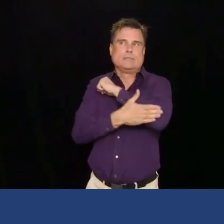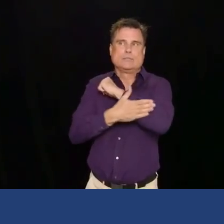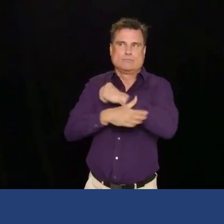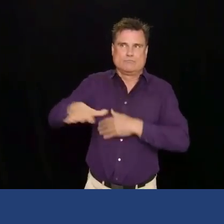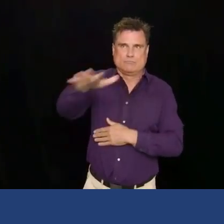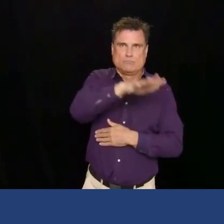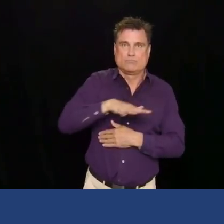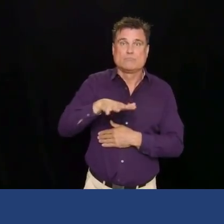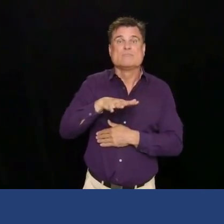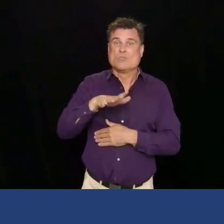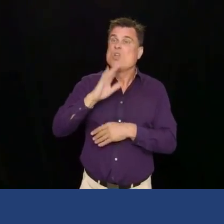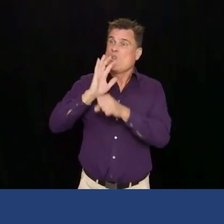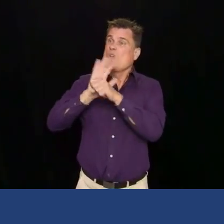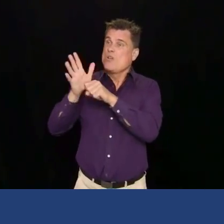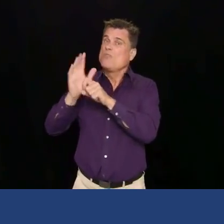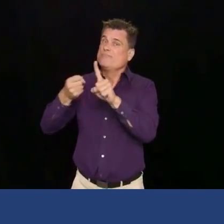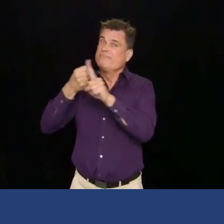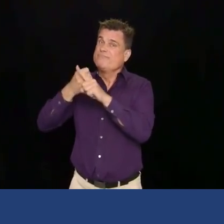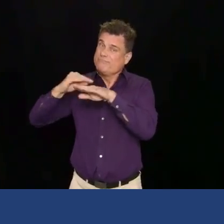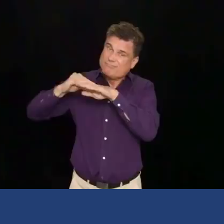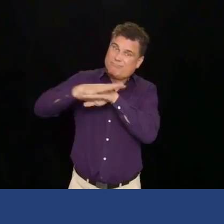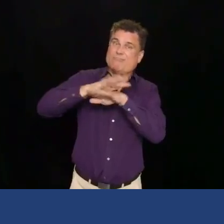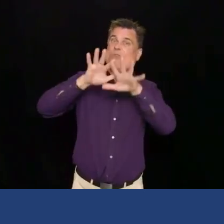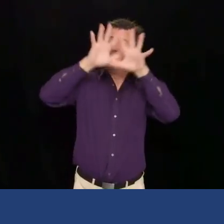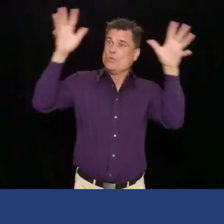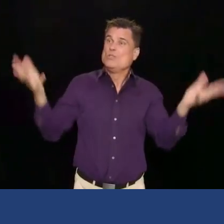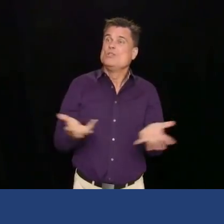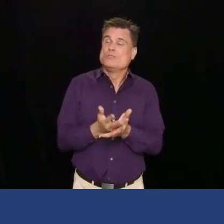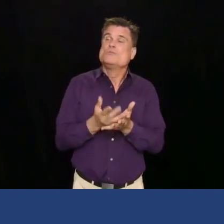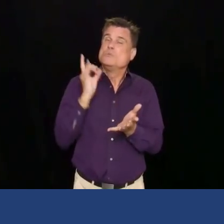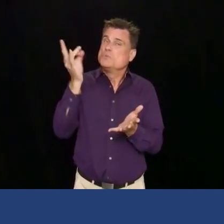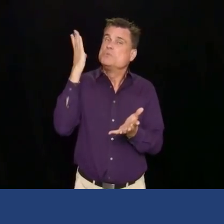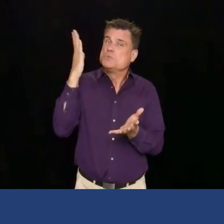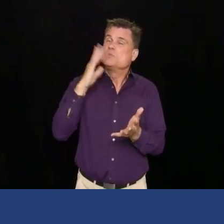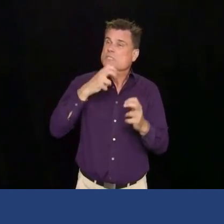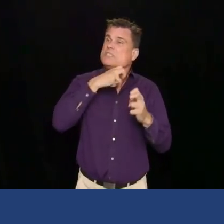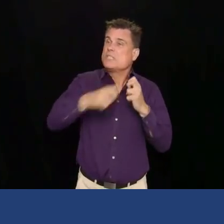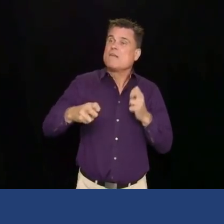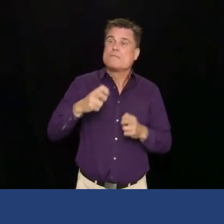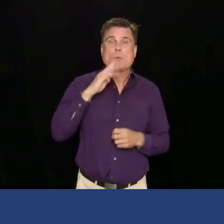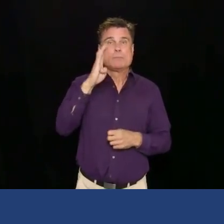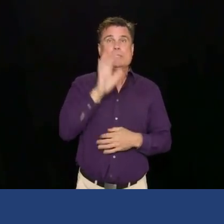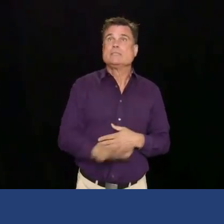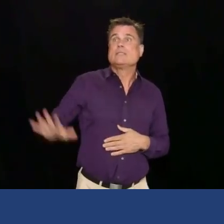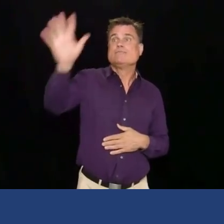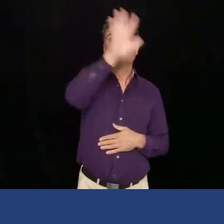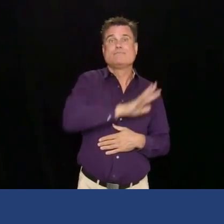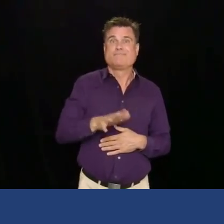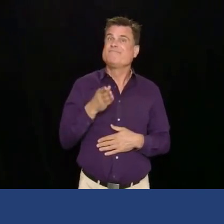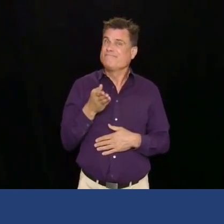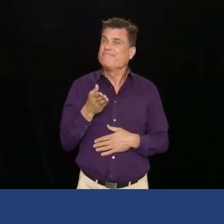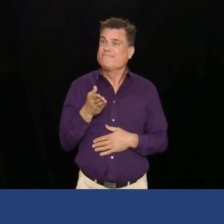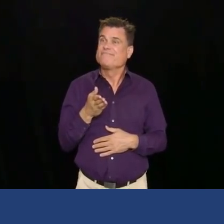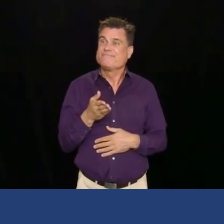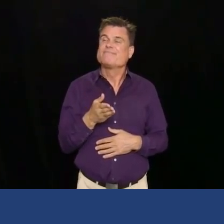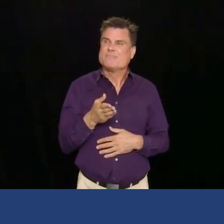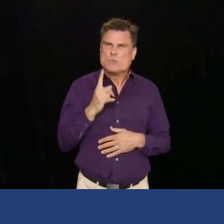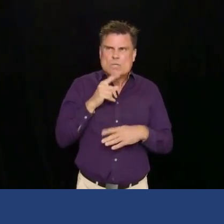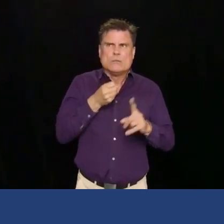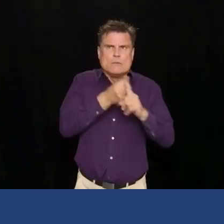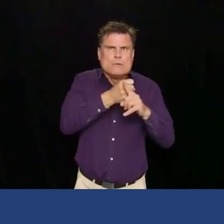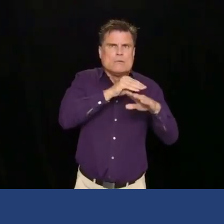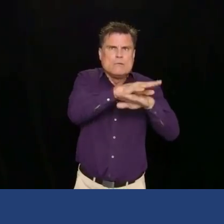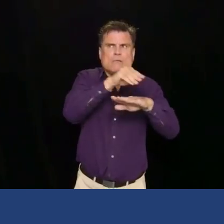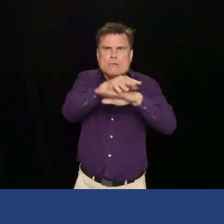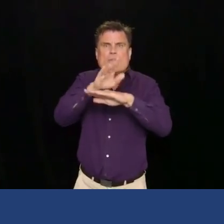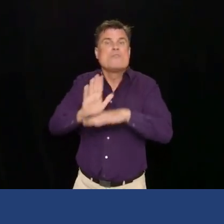the COVID-19 pandemic has been incredibly difficult for British Columbians, and its impact on our everyday